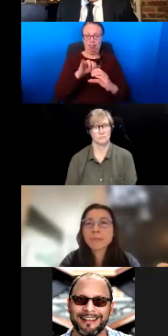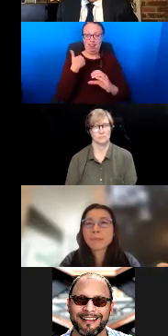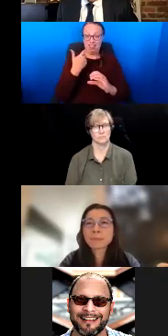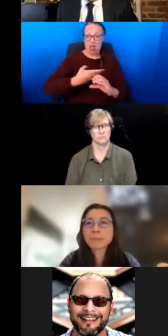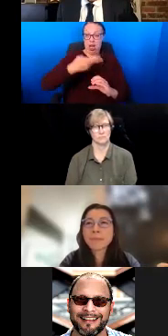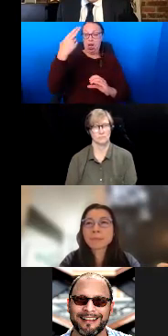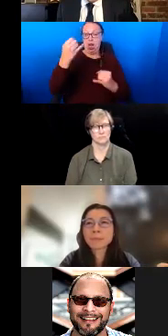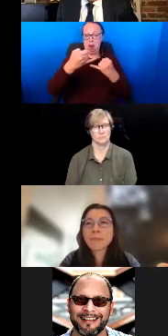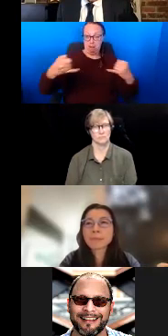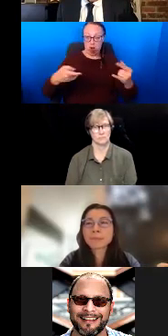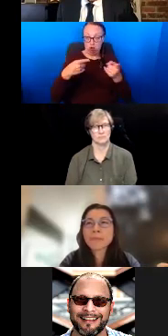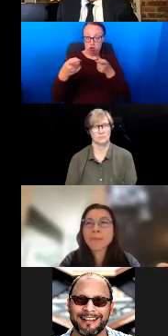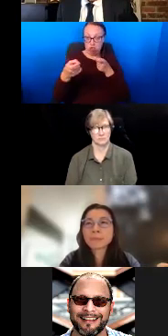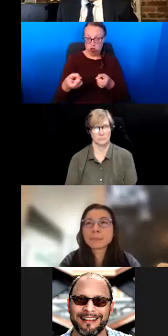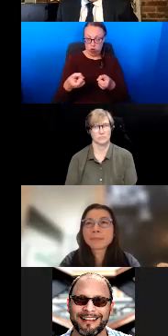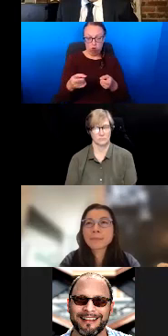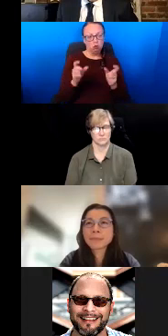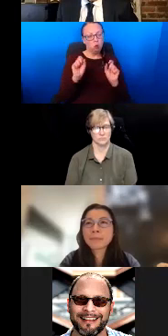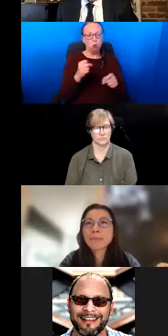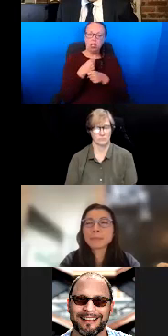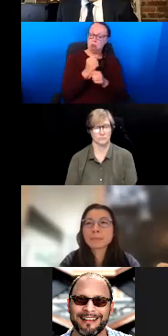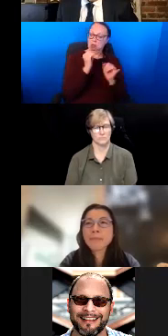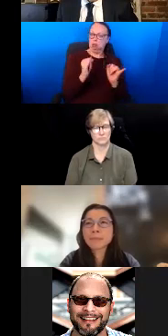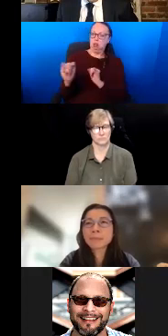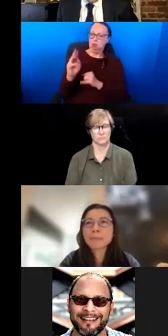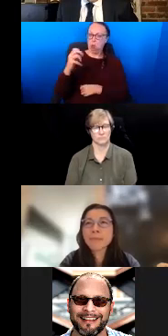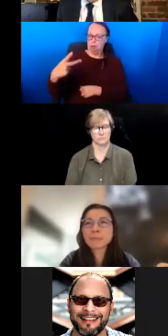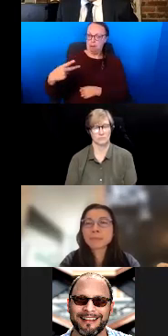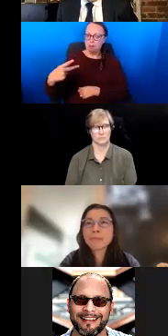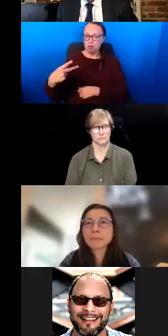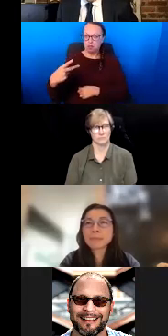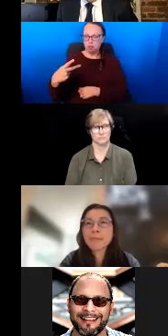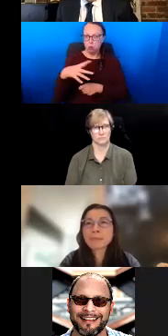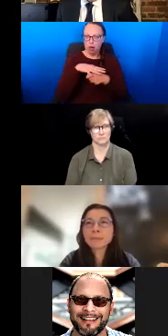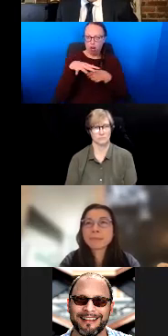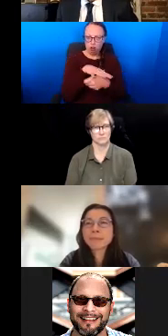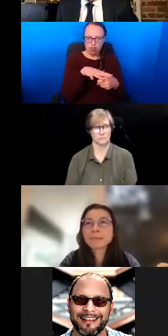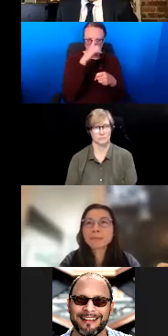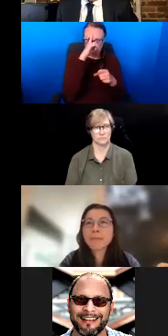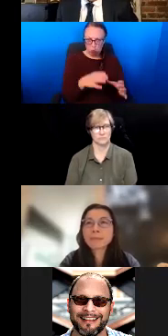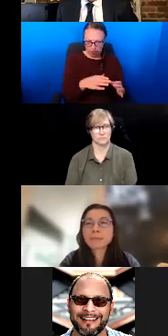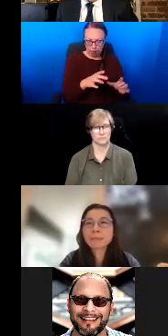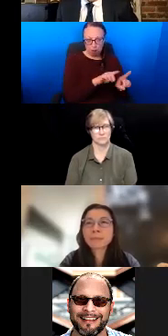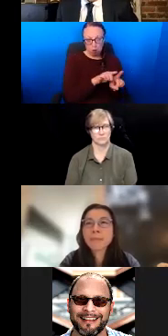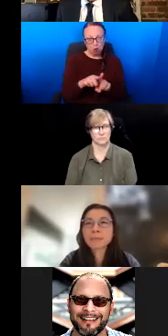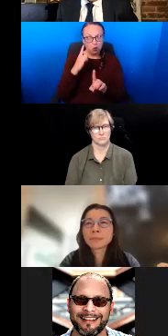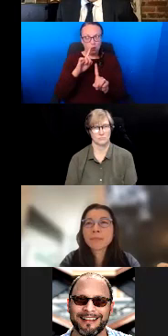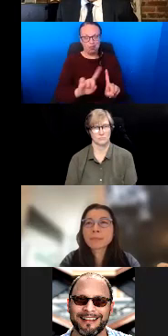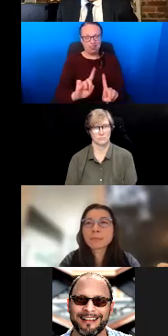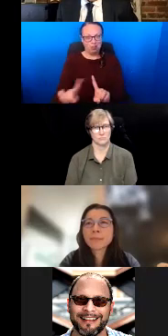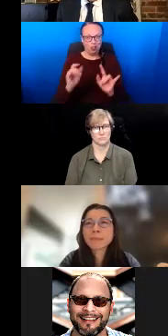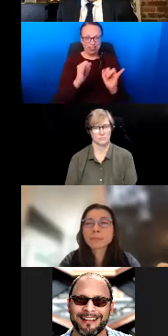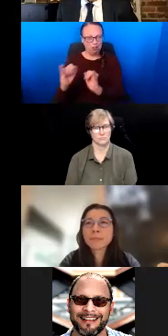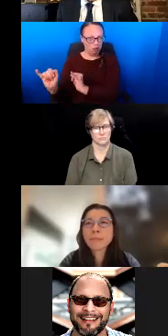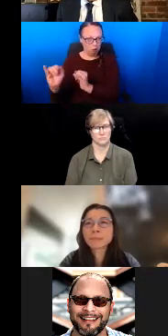make individual maps both of different regions of the brain, but also across different individuals to show how they vary at different sites